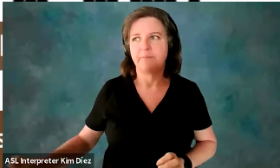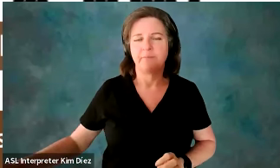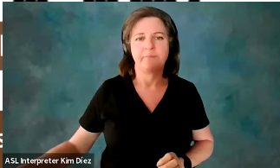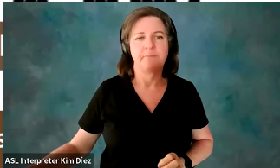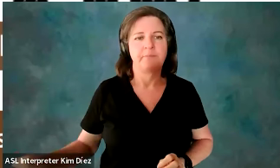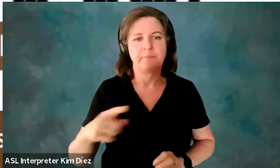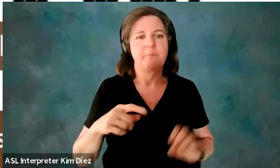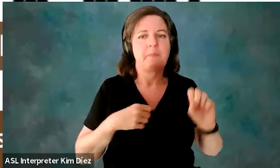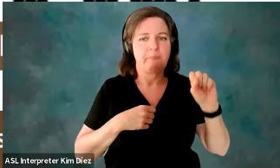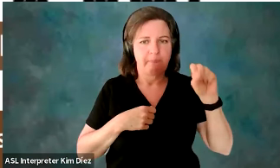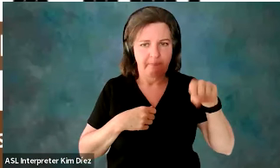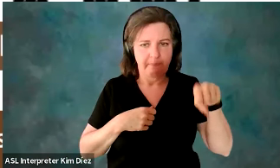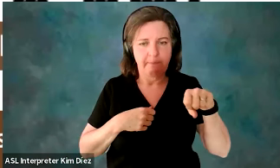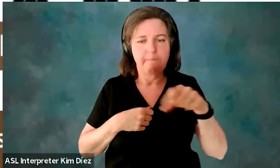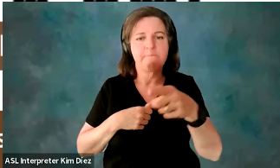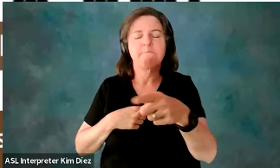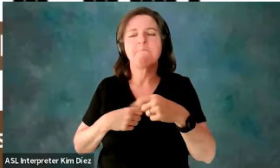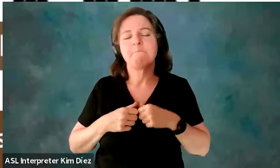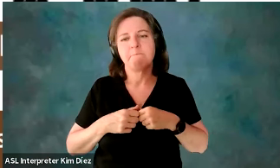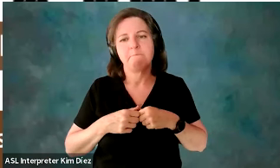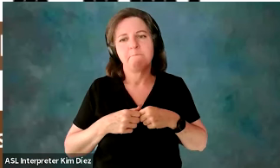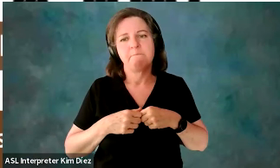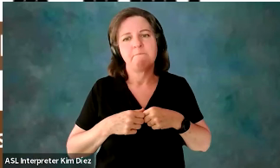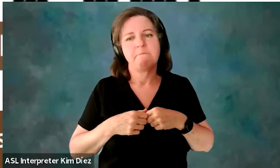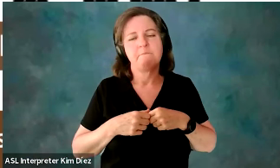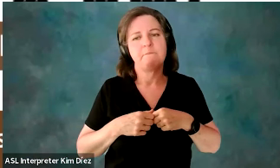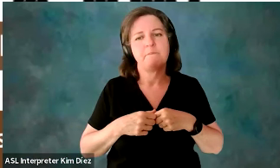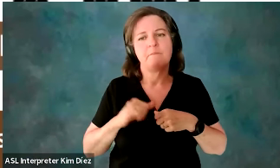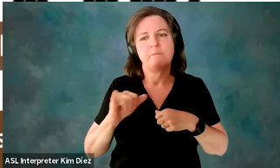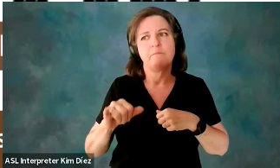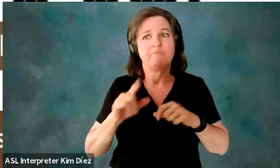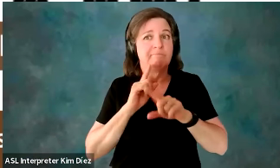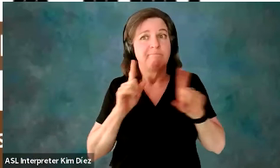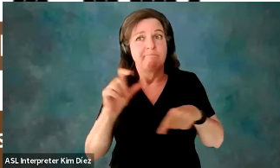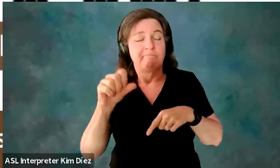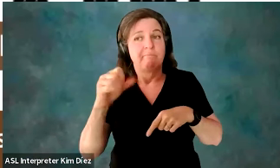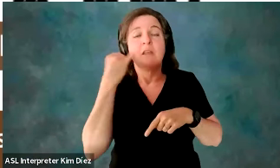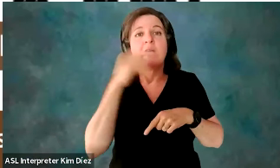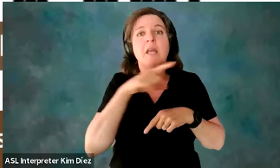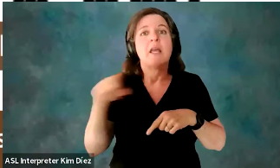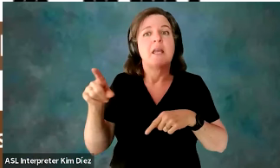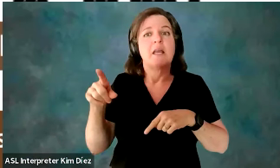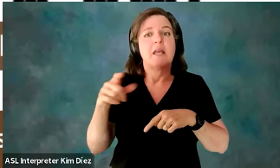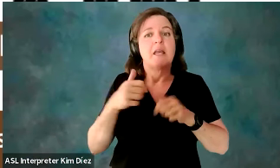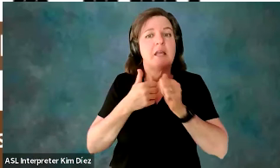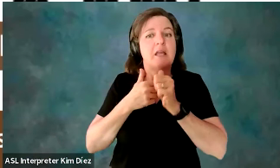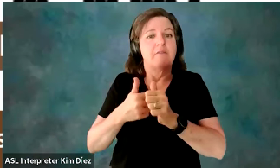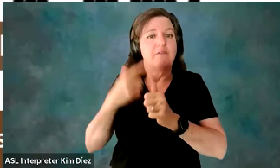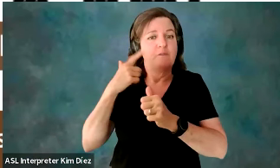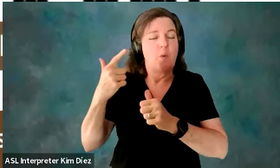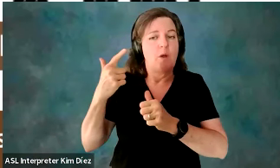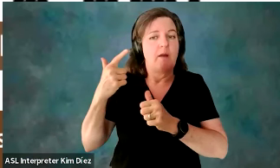Yes. The answer is yes. We are following in the